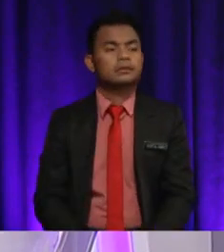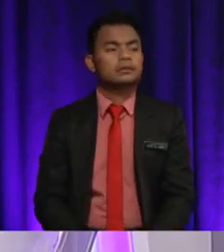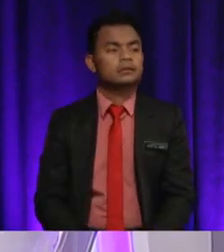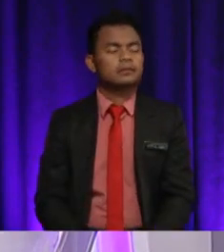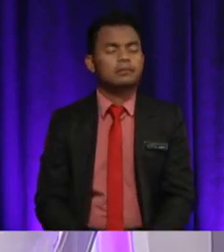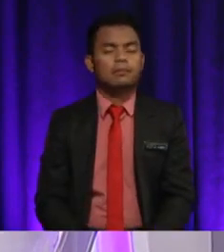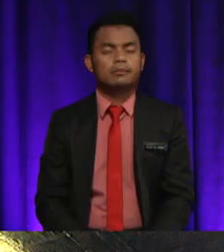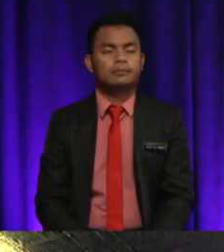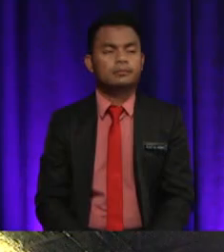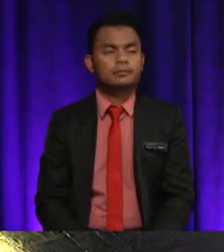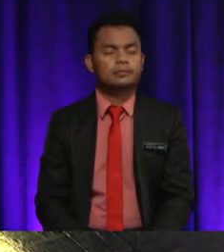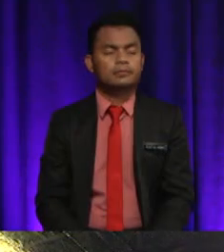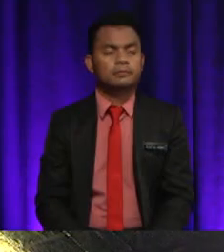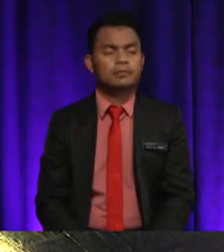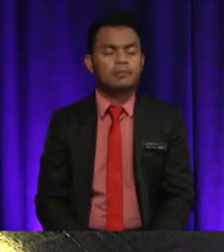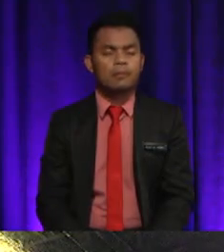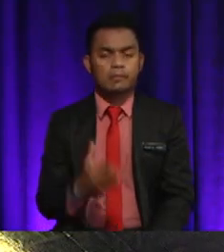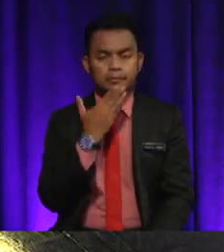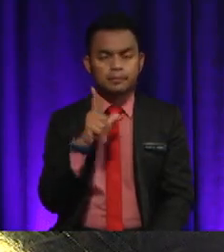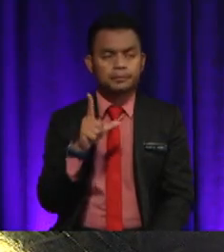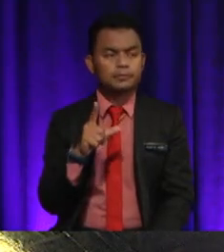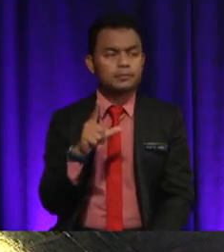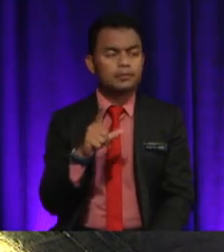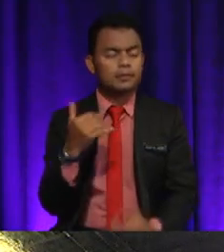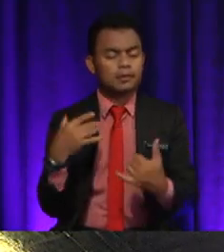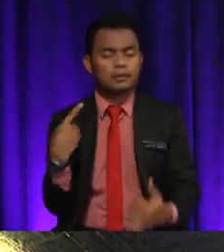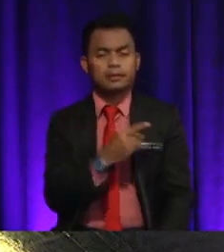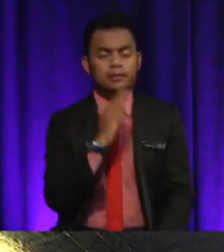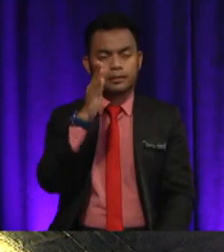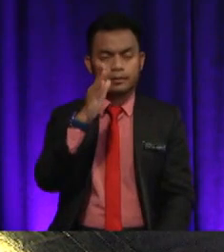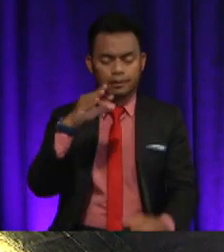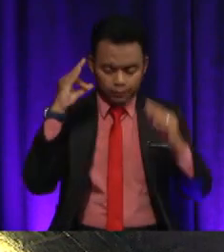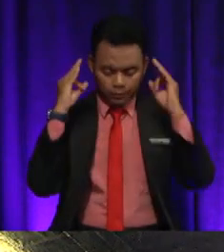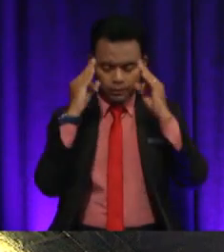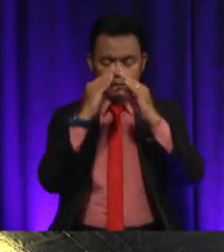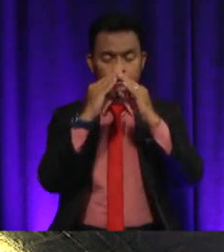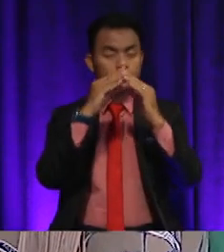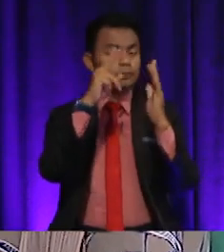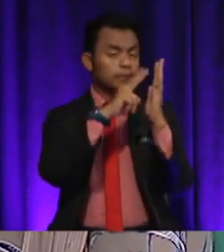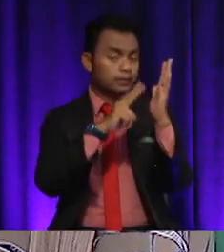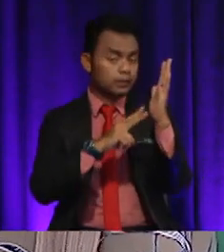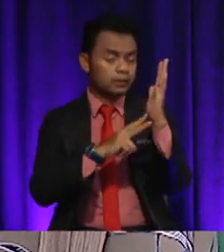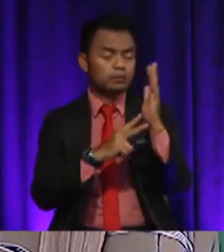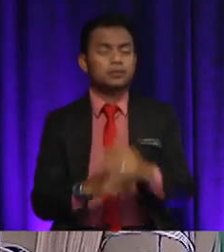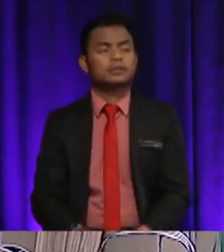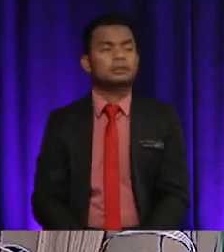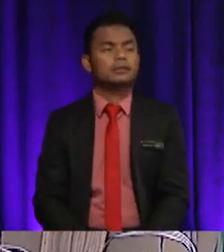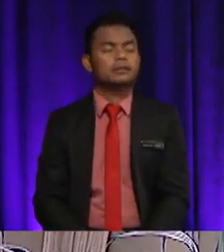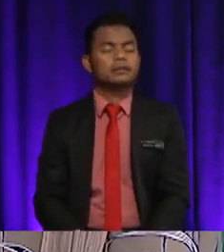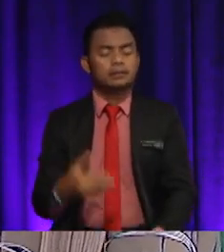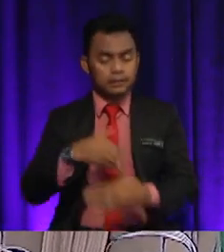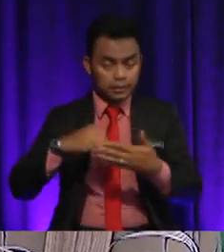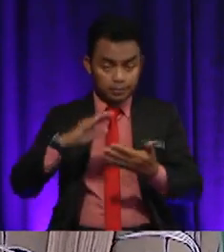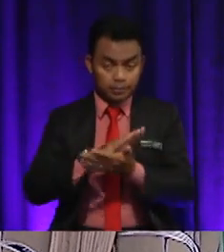paper? Okay. So now we are going to focus on SPM reading comprehension. So in paper 1, this is